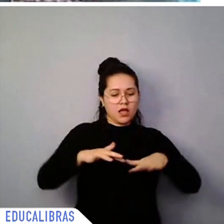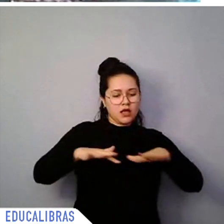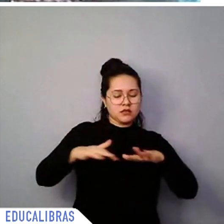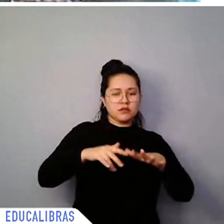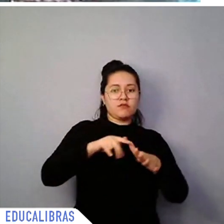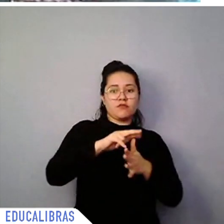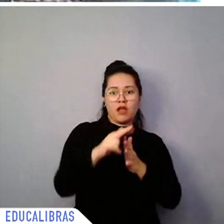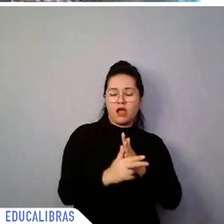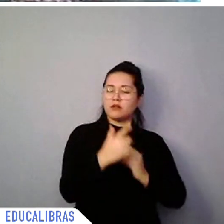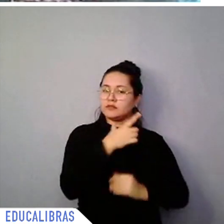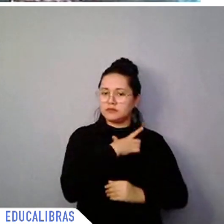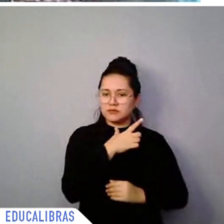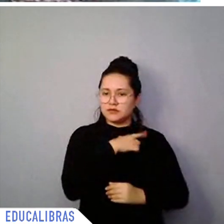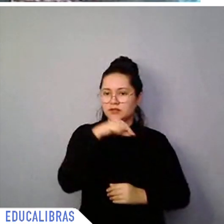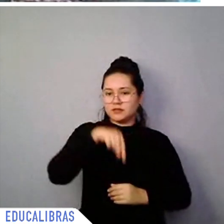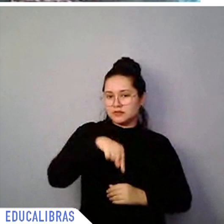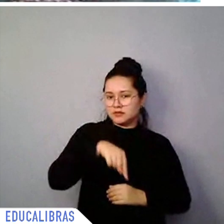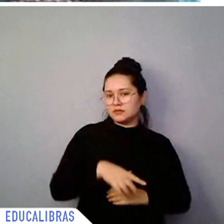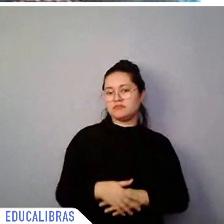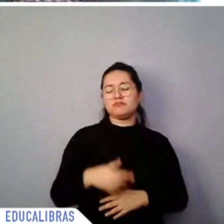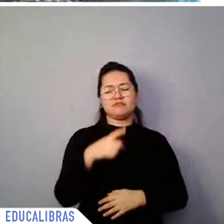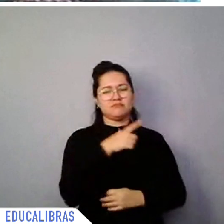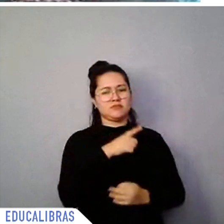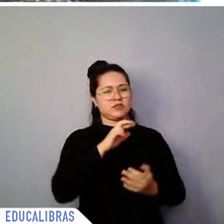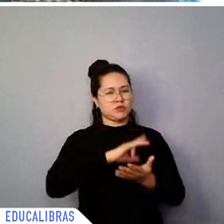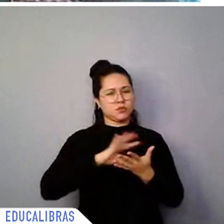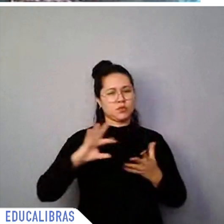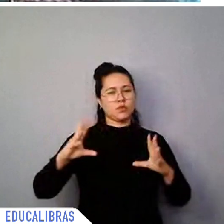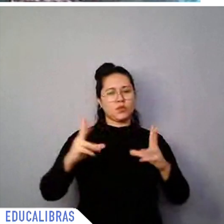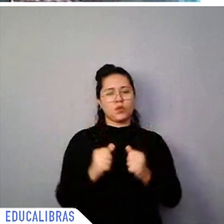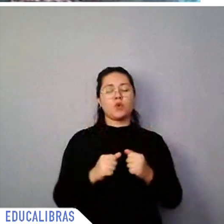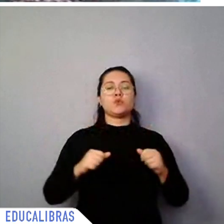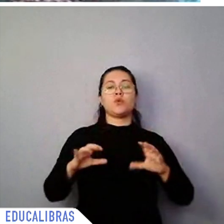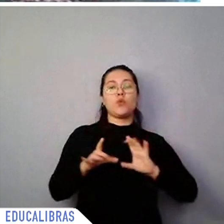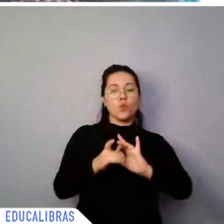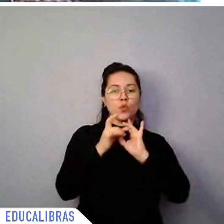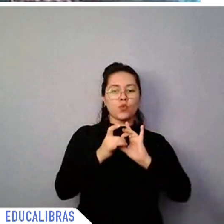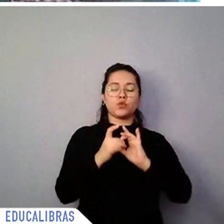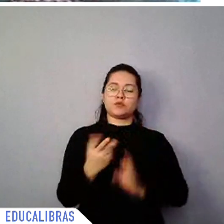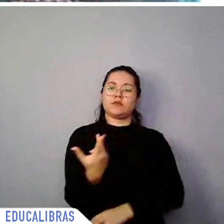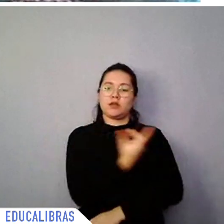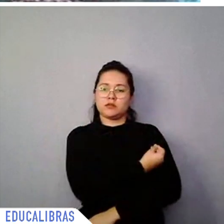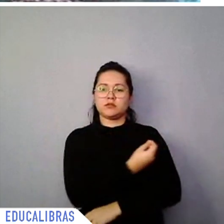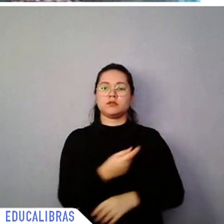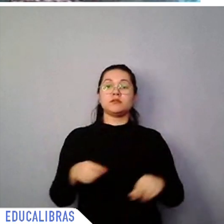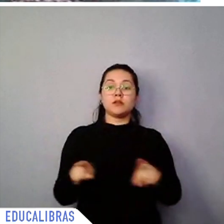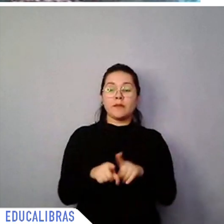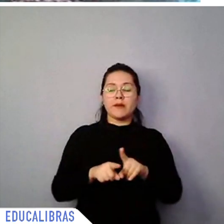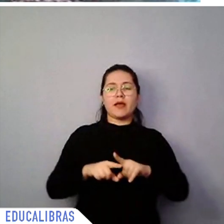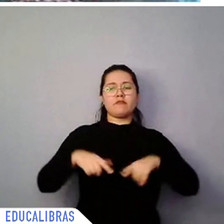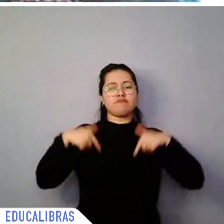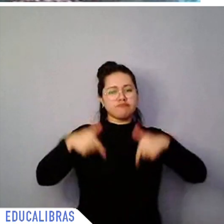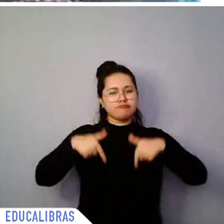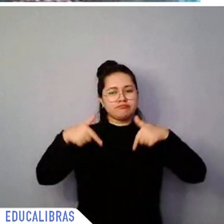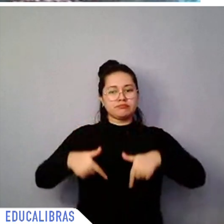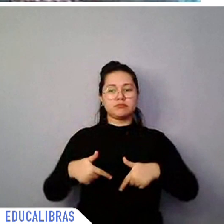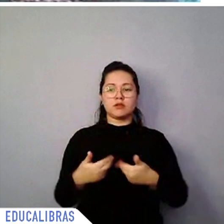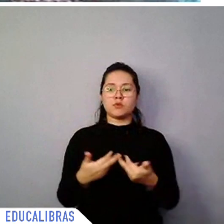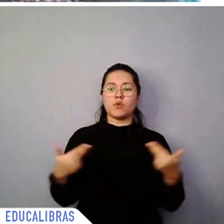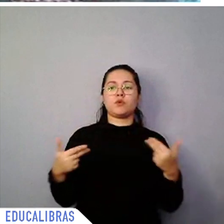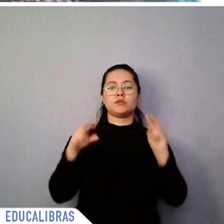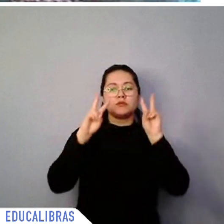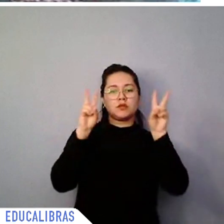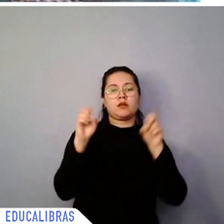of you, please get to know the initiatives we've mentioned, the observatory, the United by Vaccines, and other initiatives